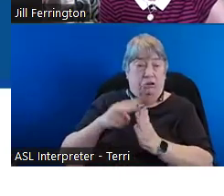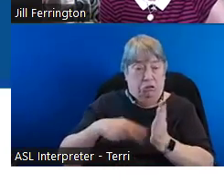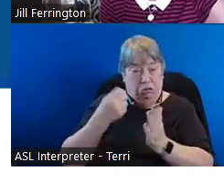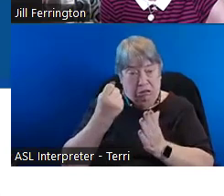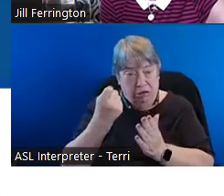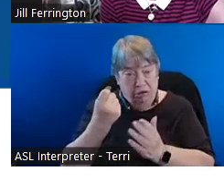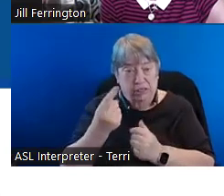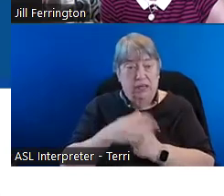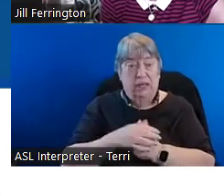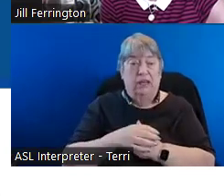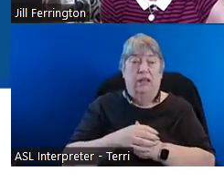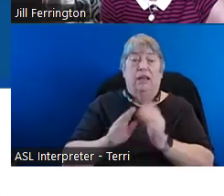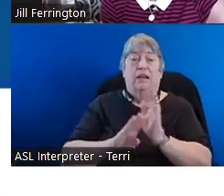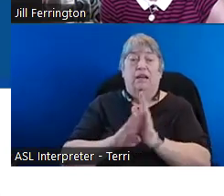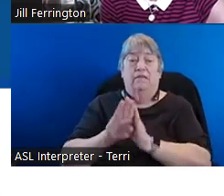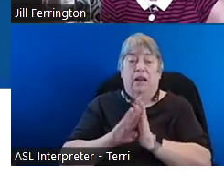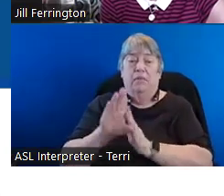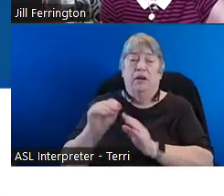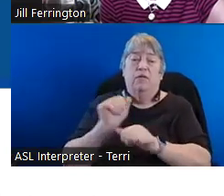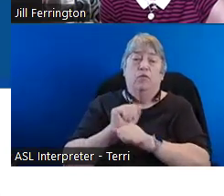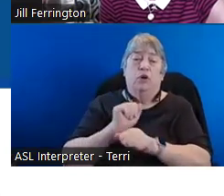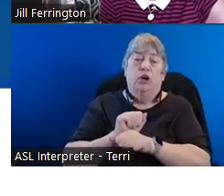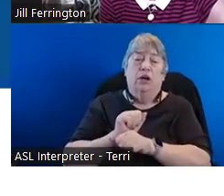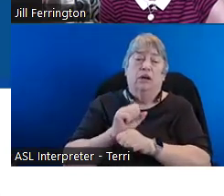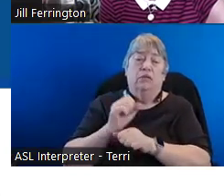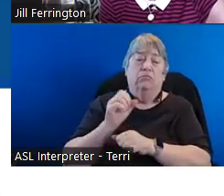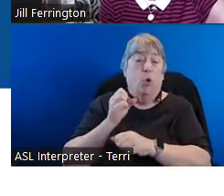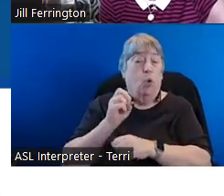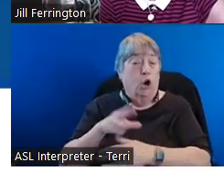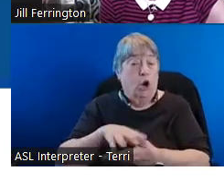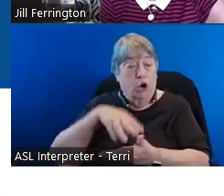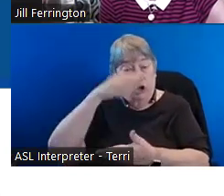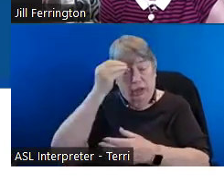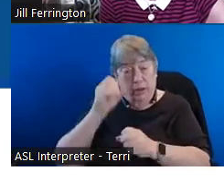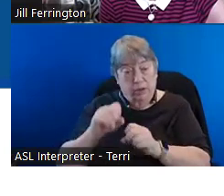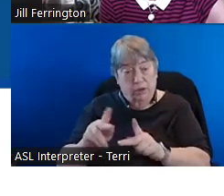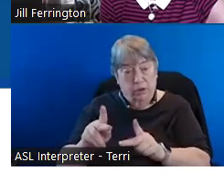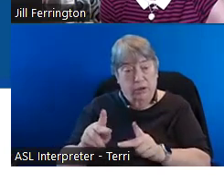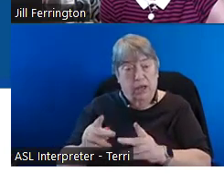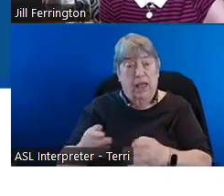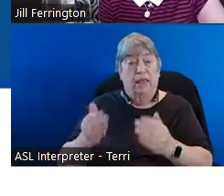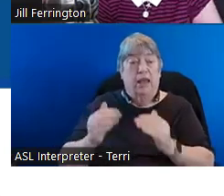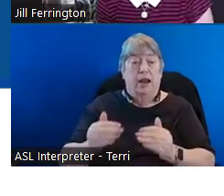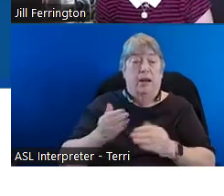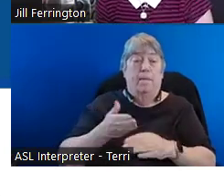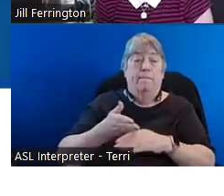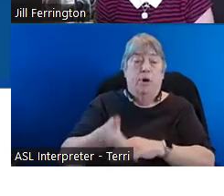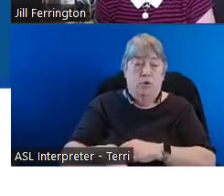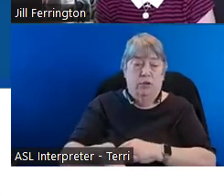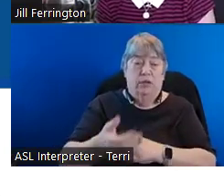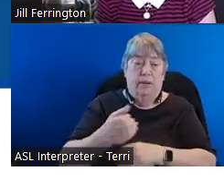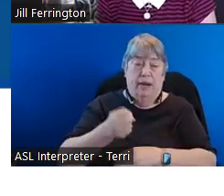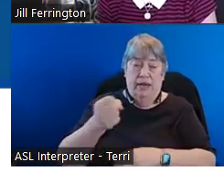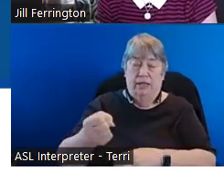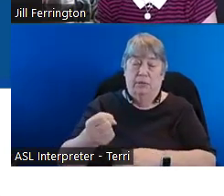learning opportunities or work experiences, and then post-placement intermittent support. So those are some examples of